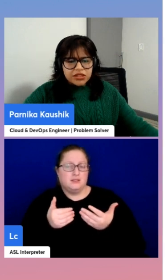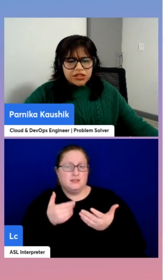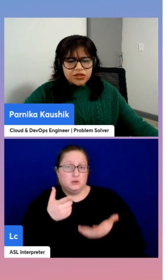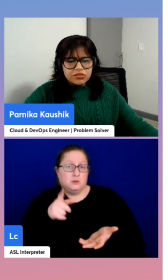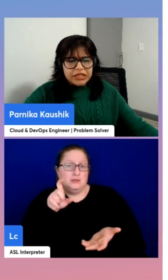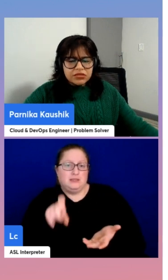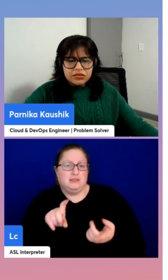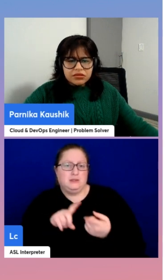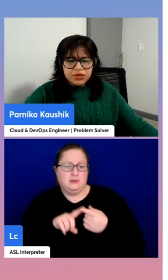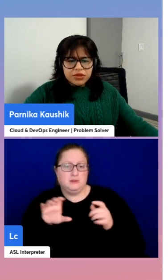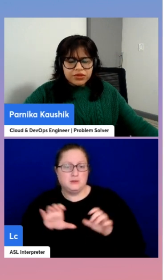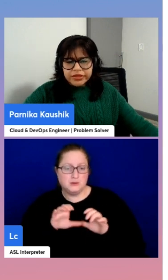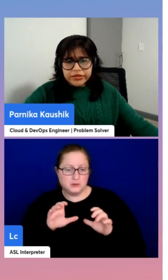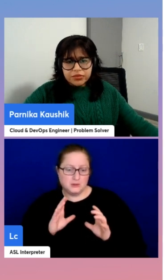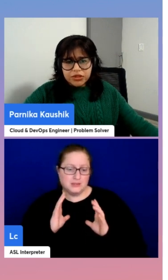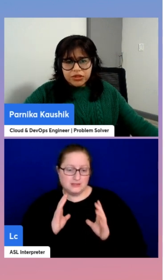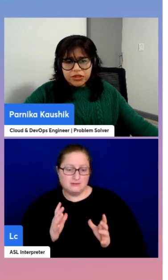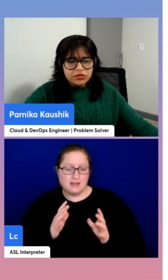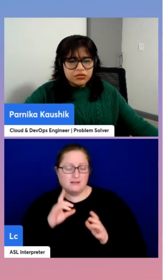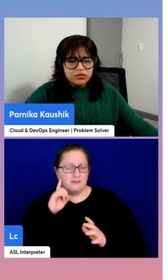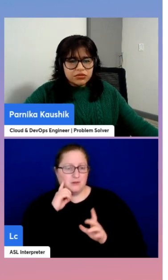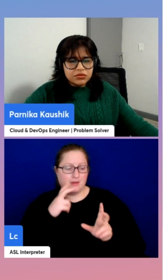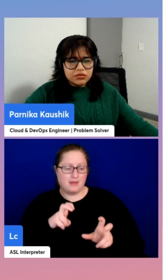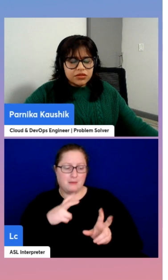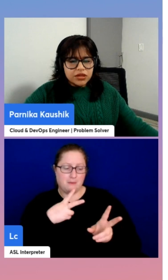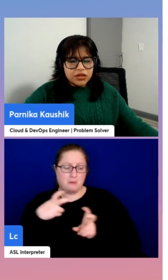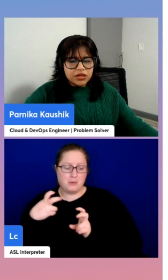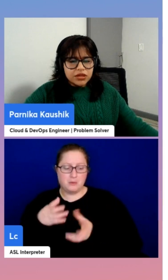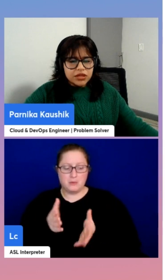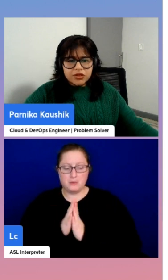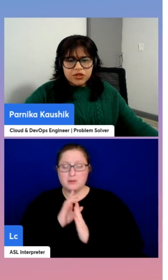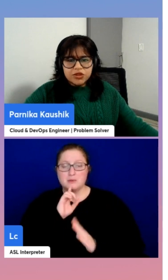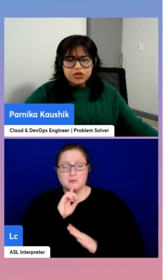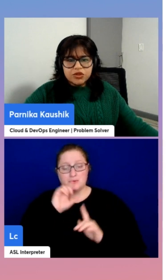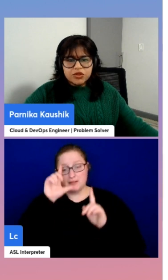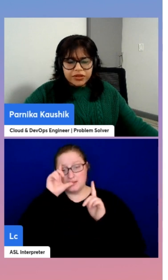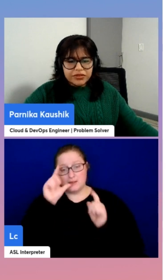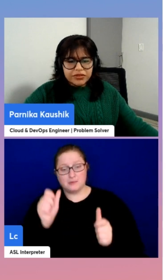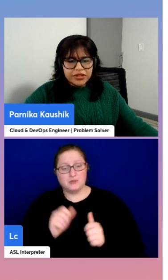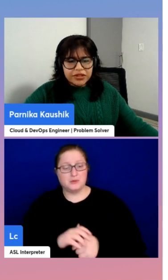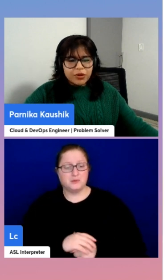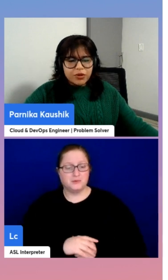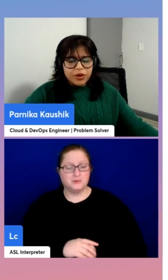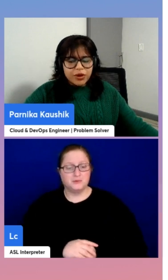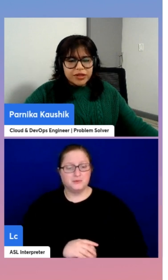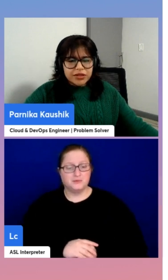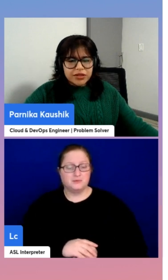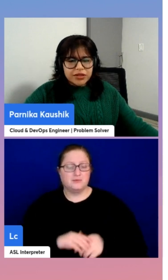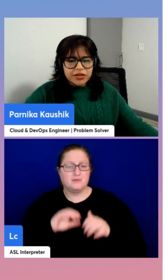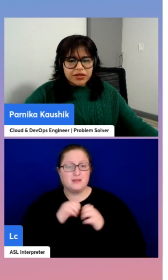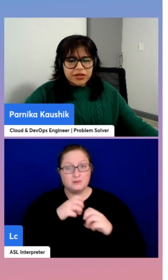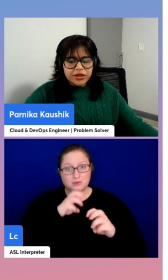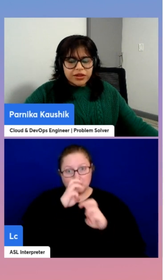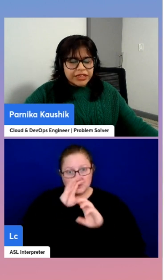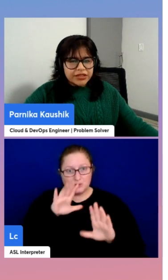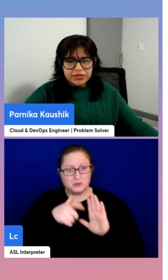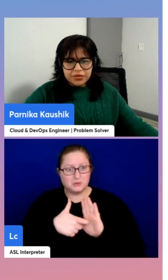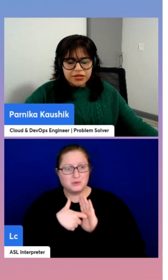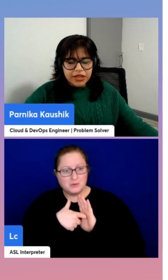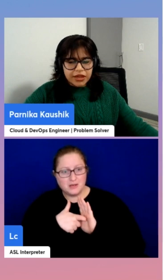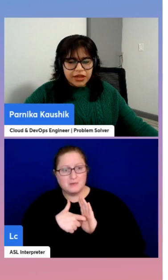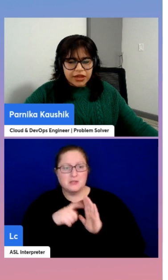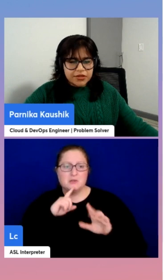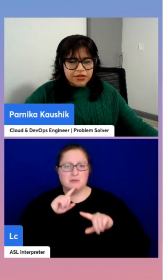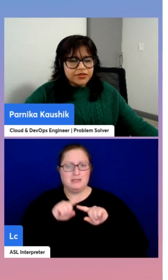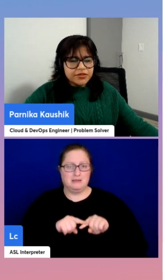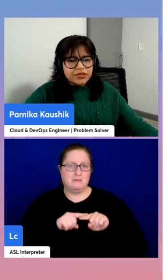to put in the pull request. It's up to you. Or how stringent your requirements are by your reviewer, really. It depends